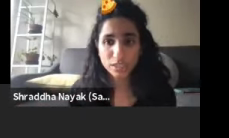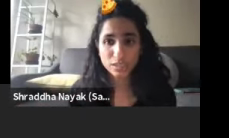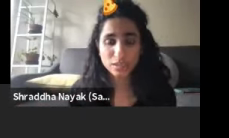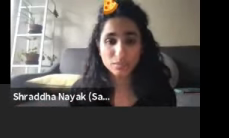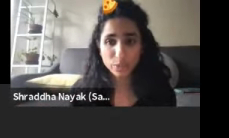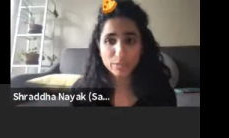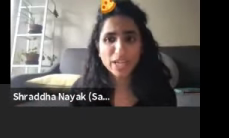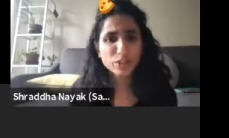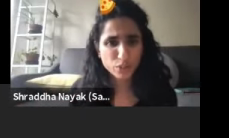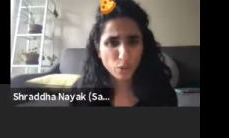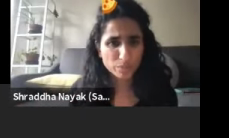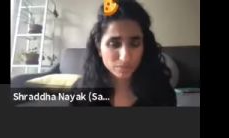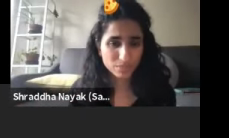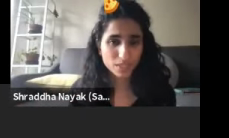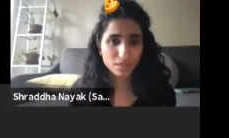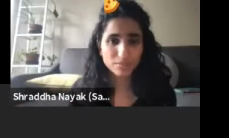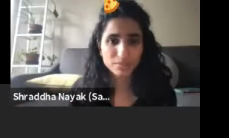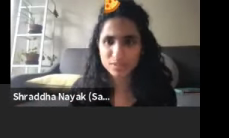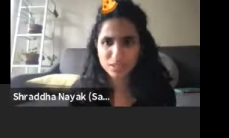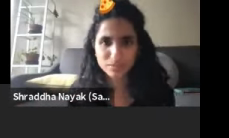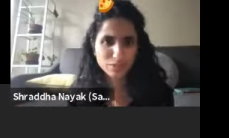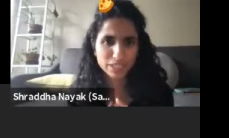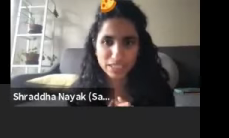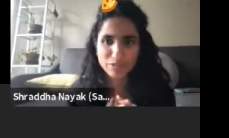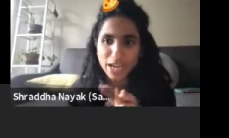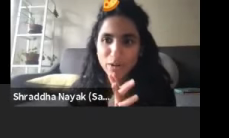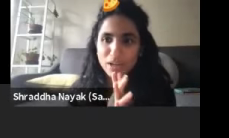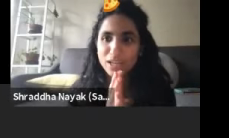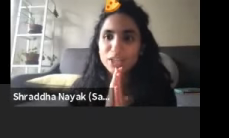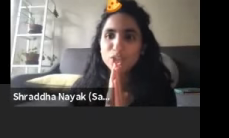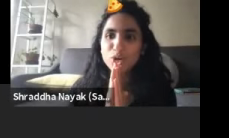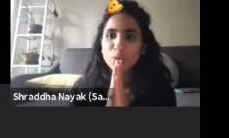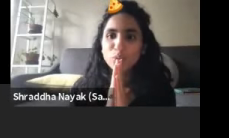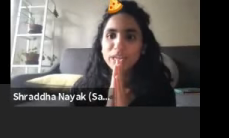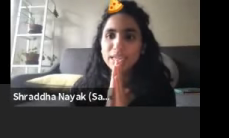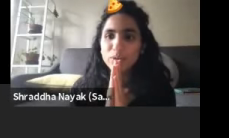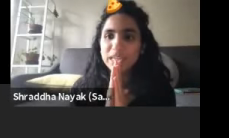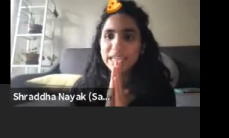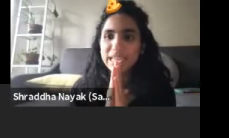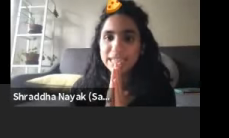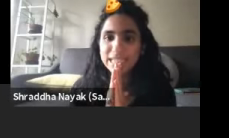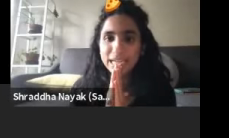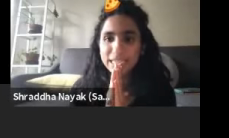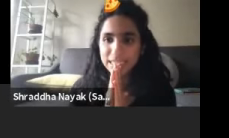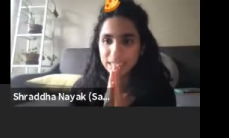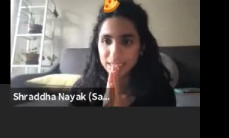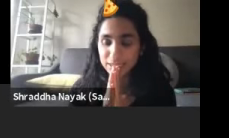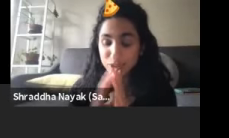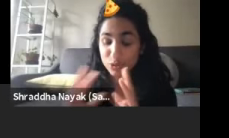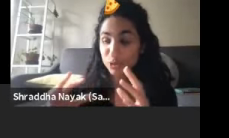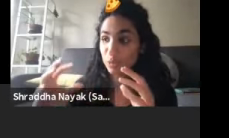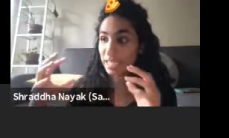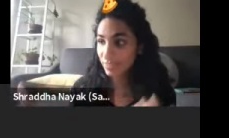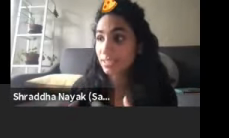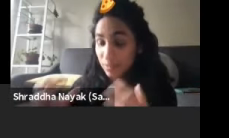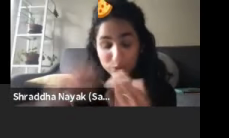motion with a microscope. Even now. So we can get the idea.